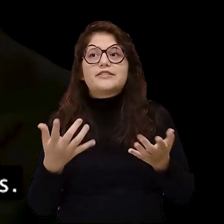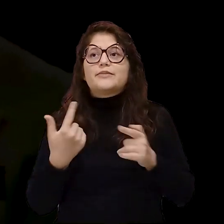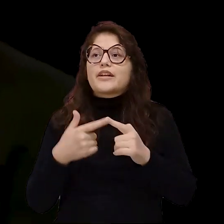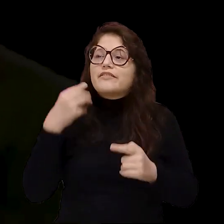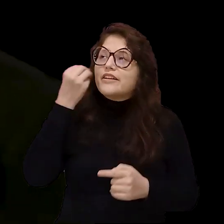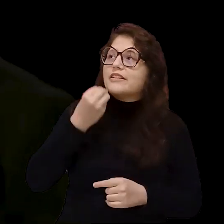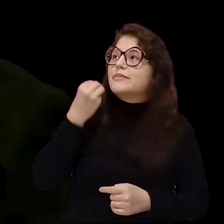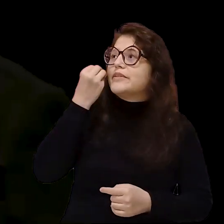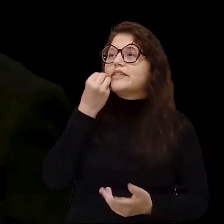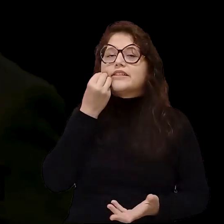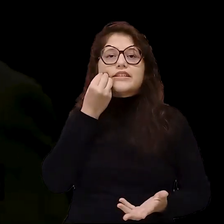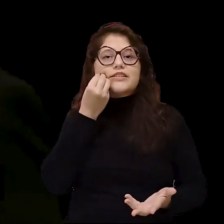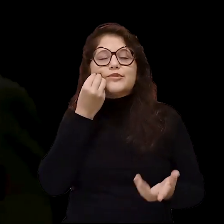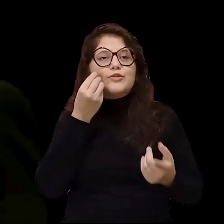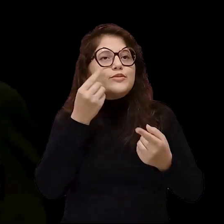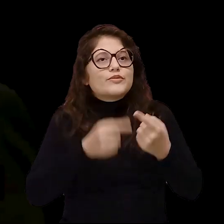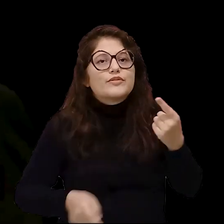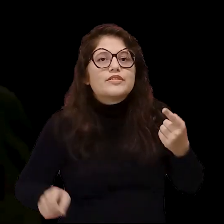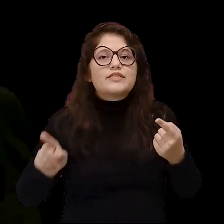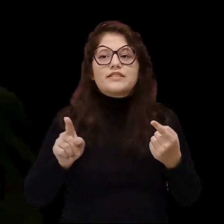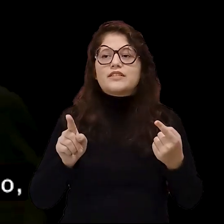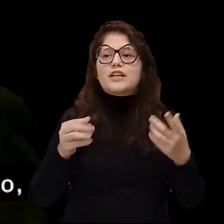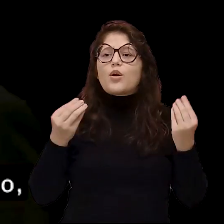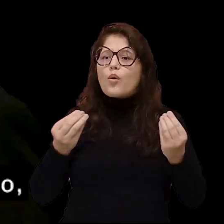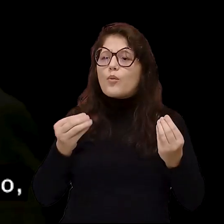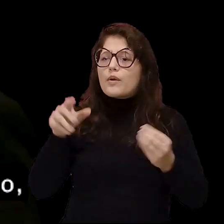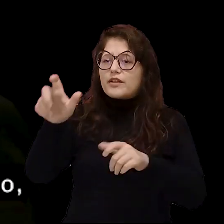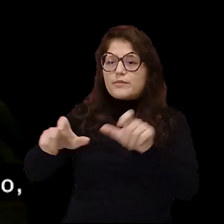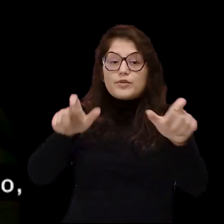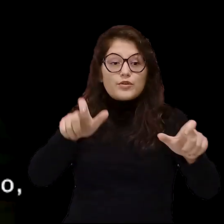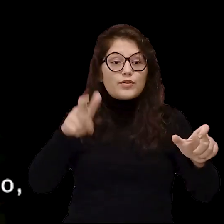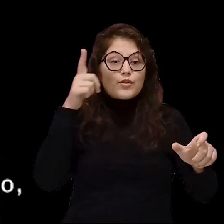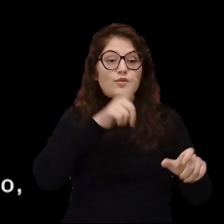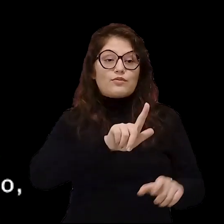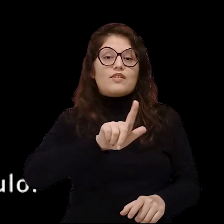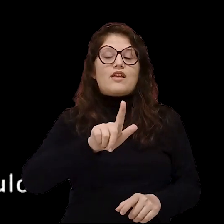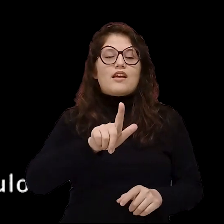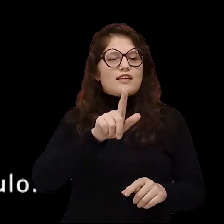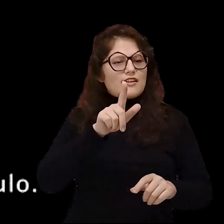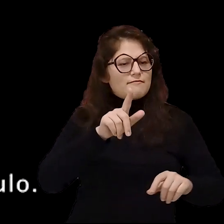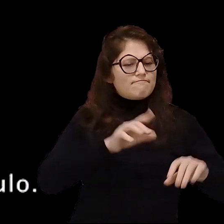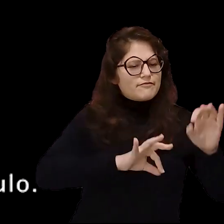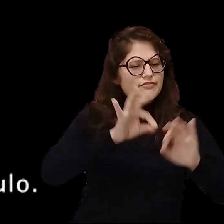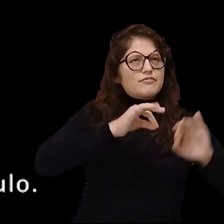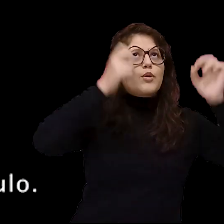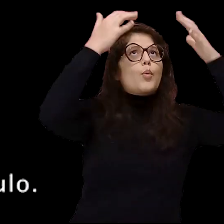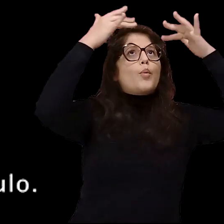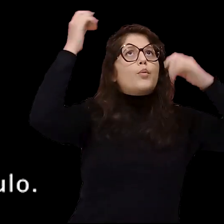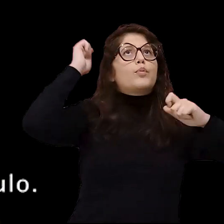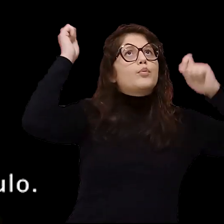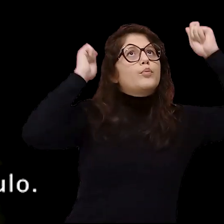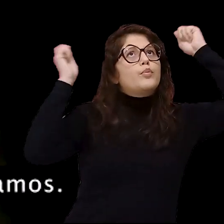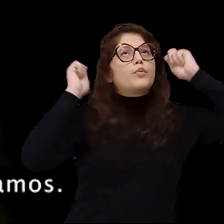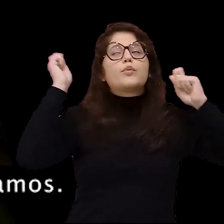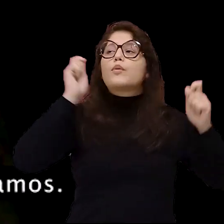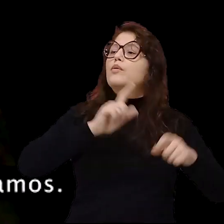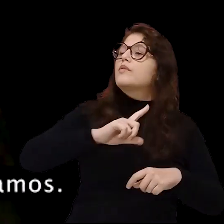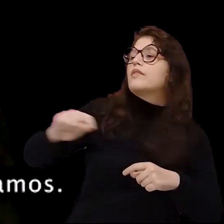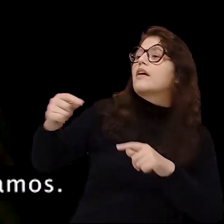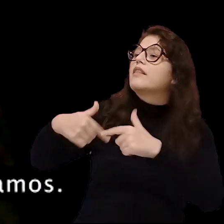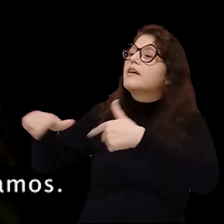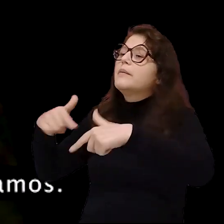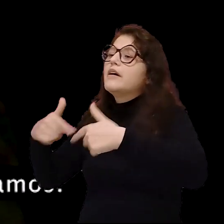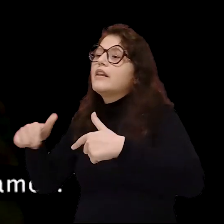Cross. And one of the things that often gets lost in discussions of depression is that you know it's ridiculous. You know